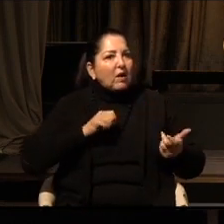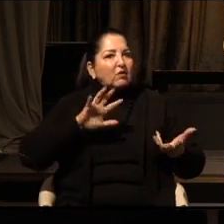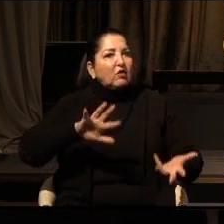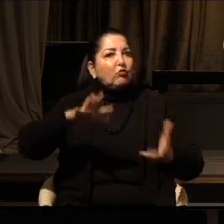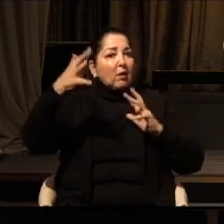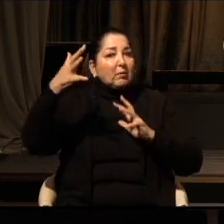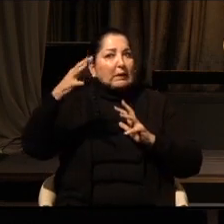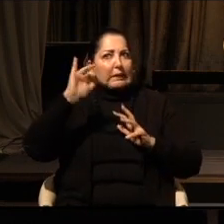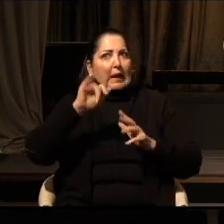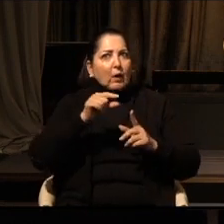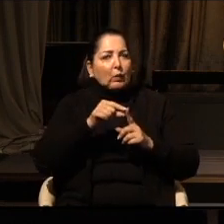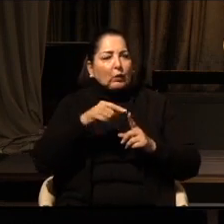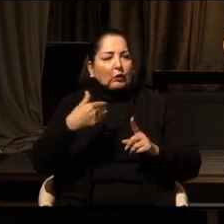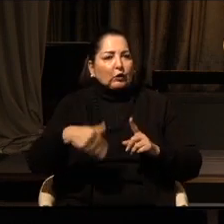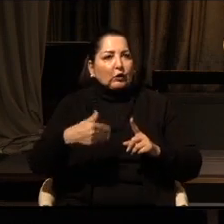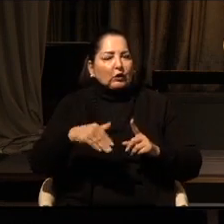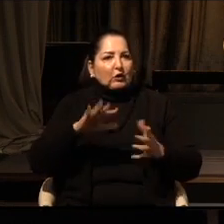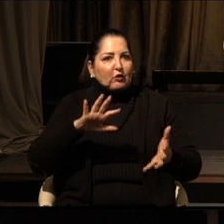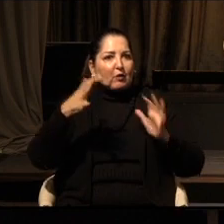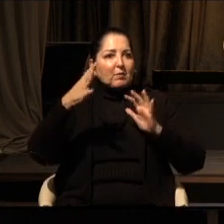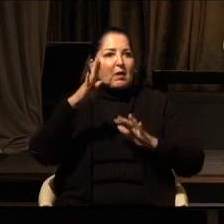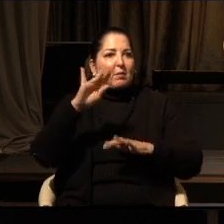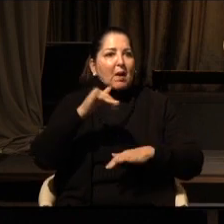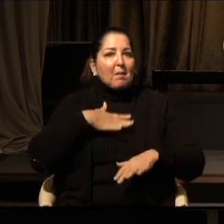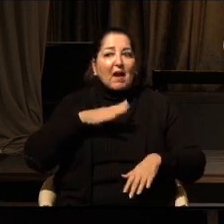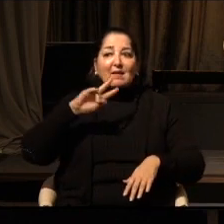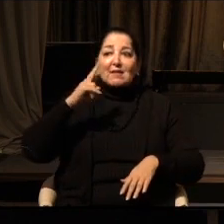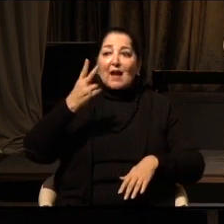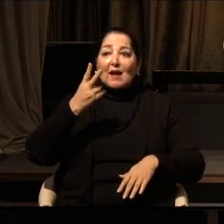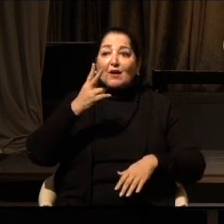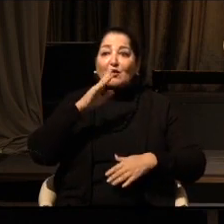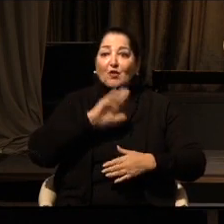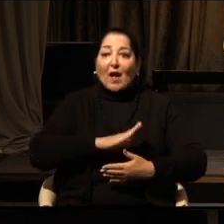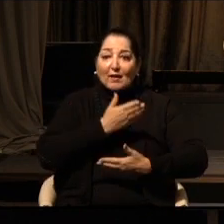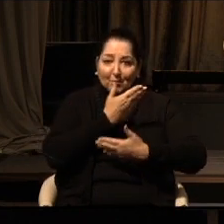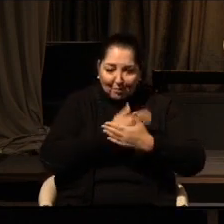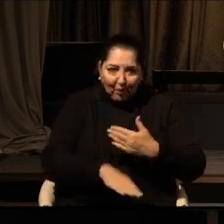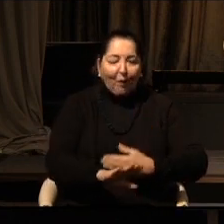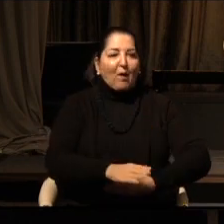again. By the birth of my second child.